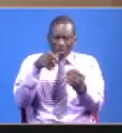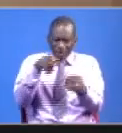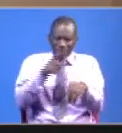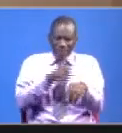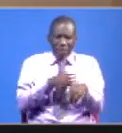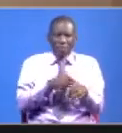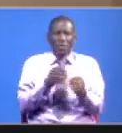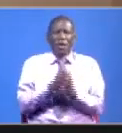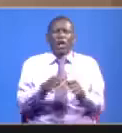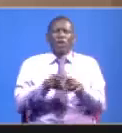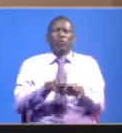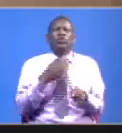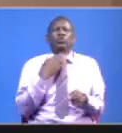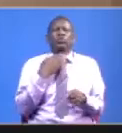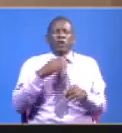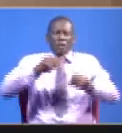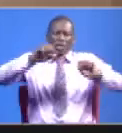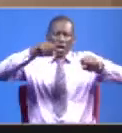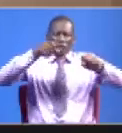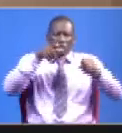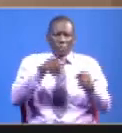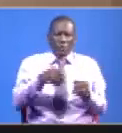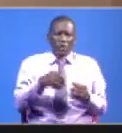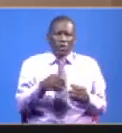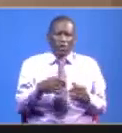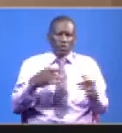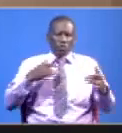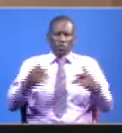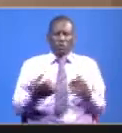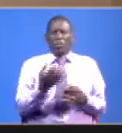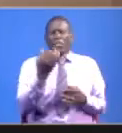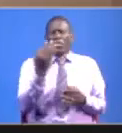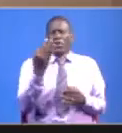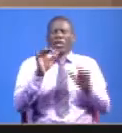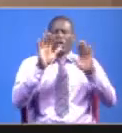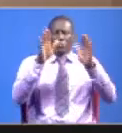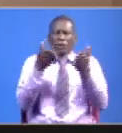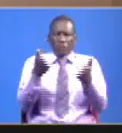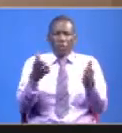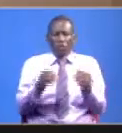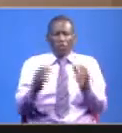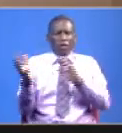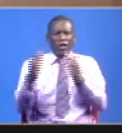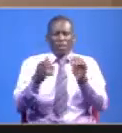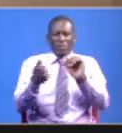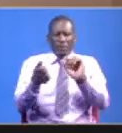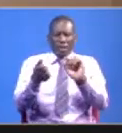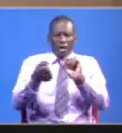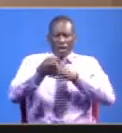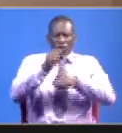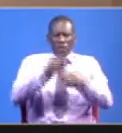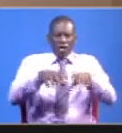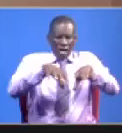certain time period. And they also want this agreement to consider the 3 key elements of climate action, that is